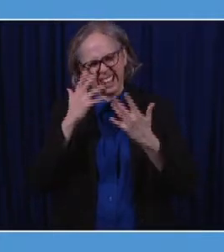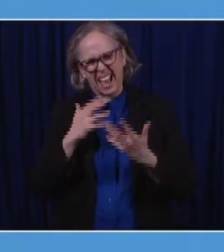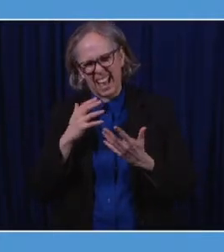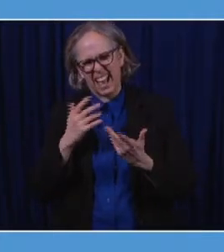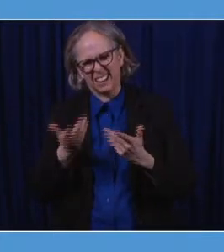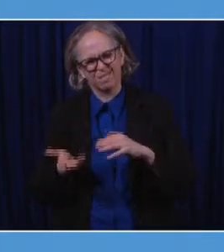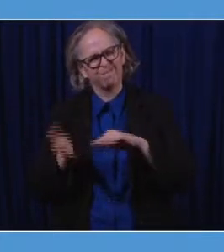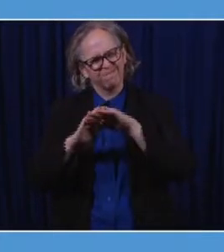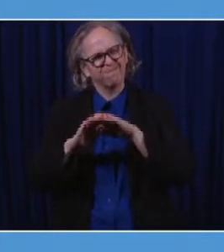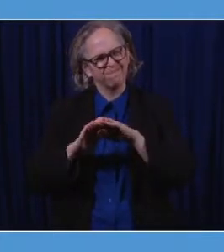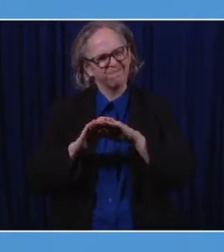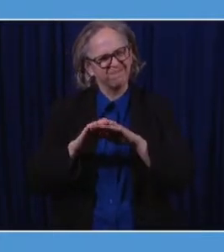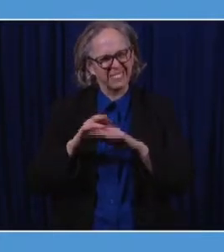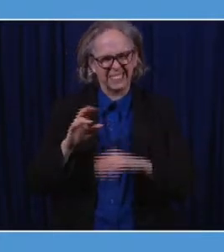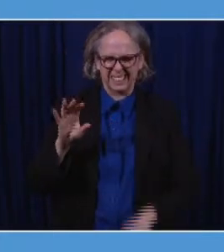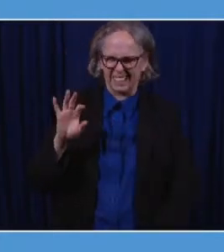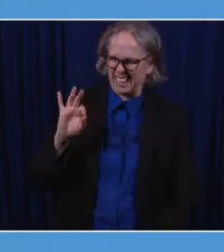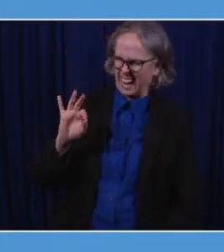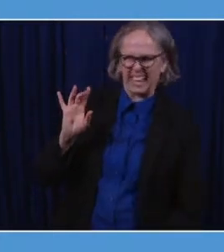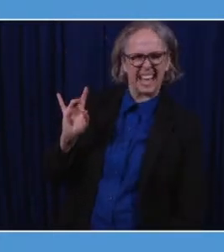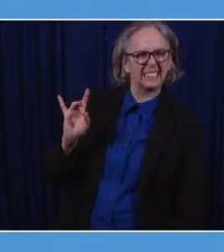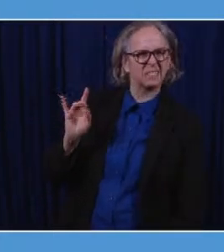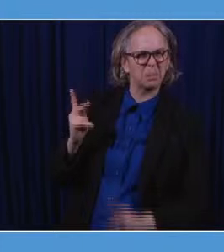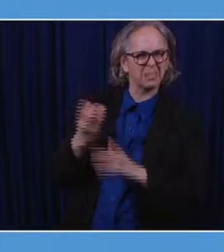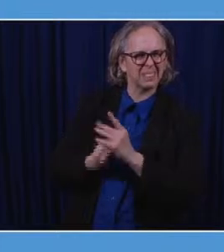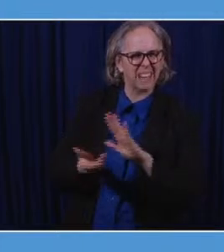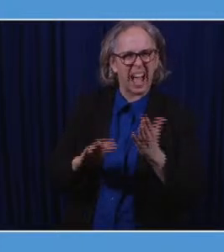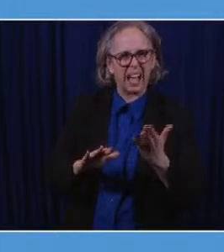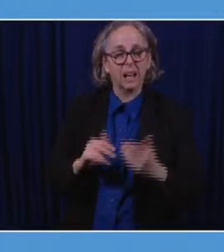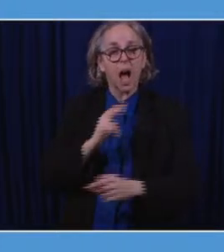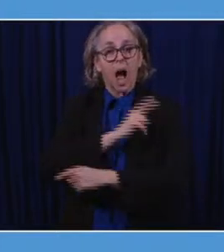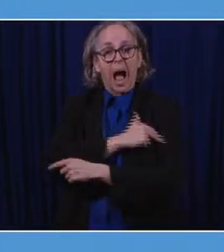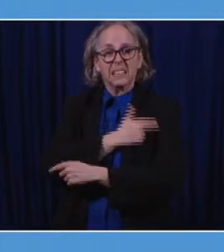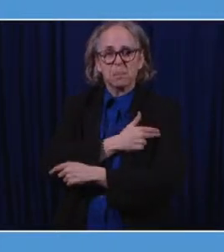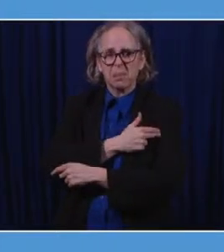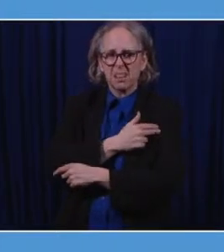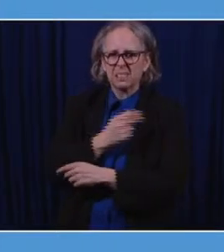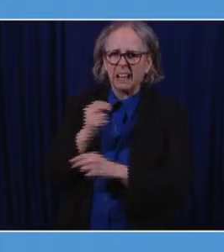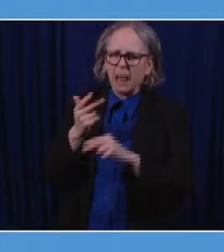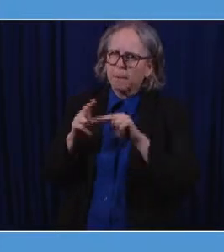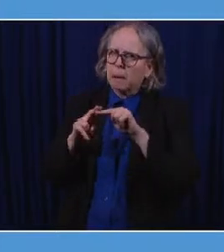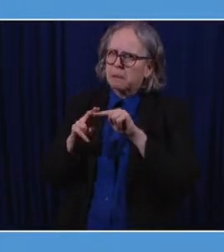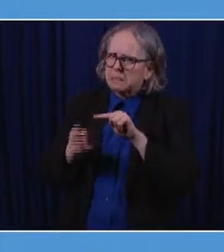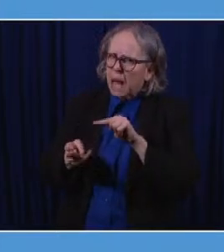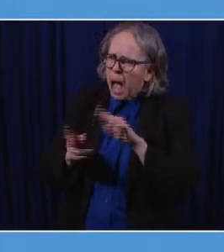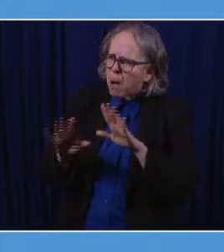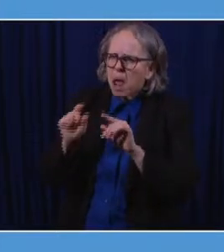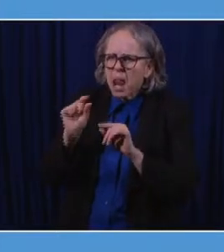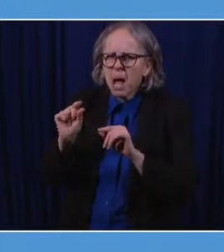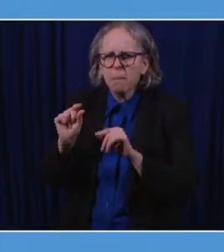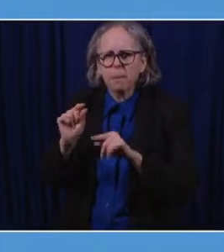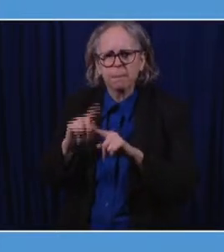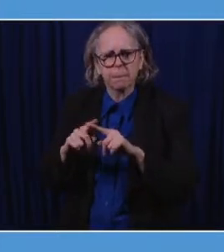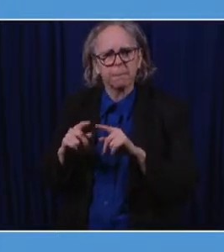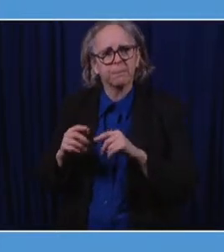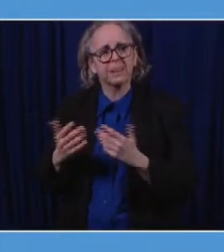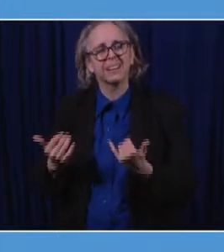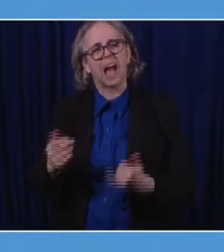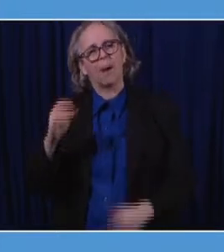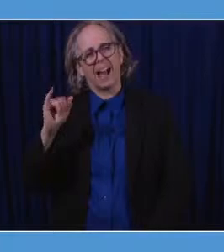98. Our hospital admissions are a little bit lower than the 21-day average. And down here,